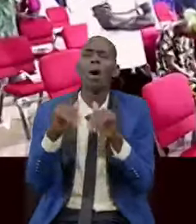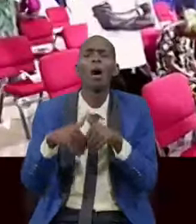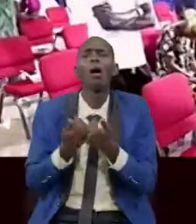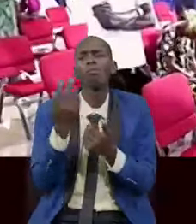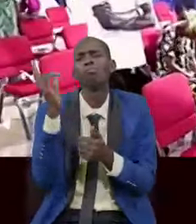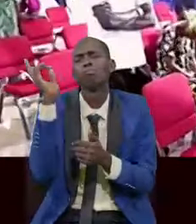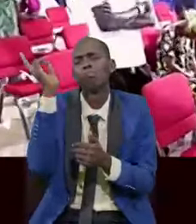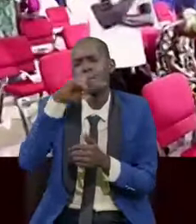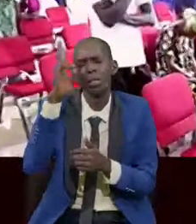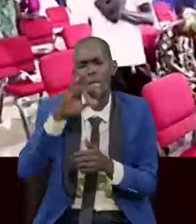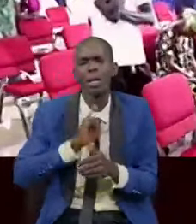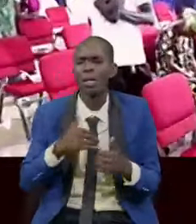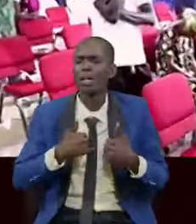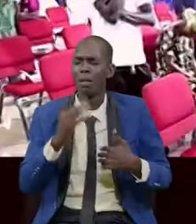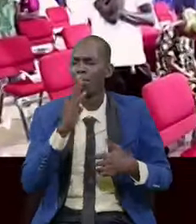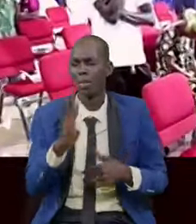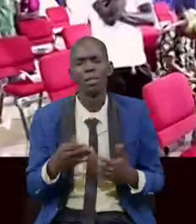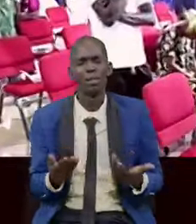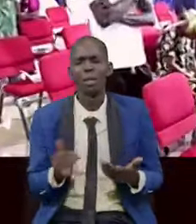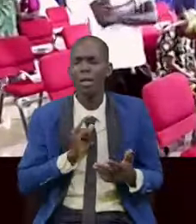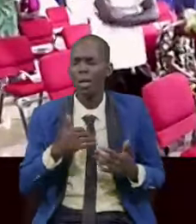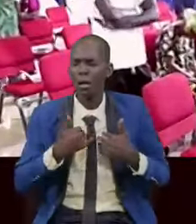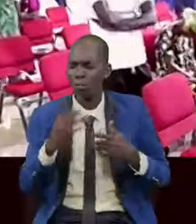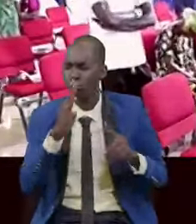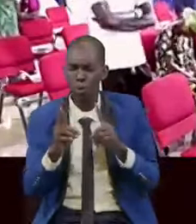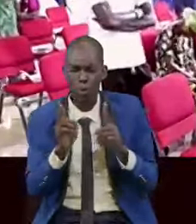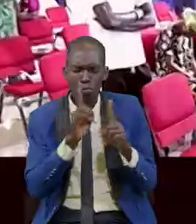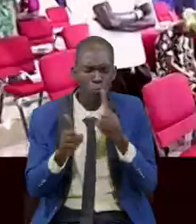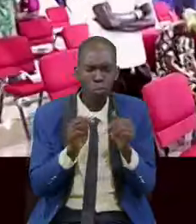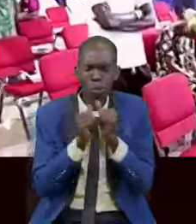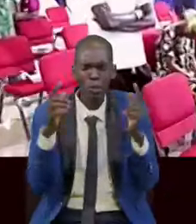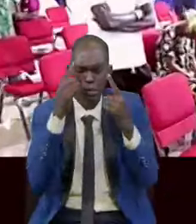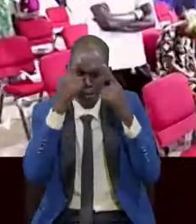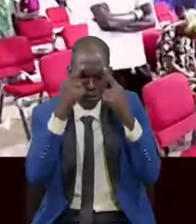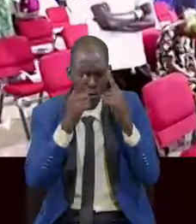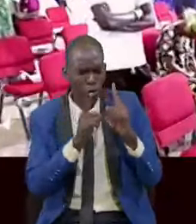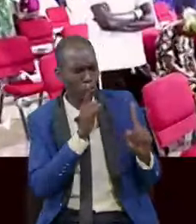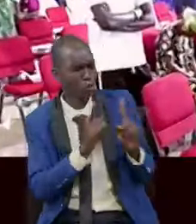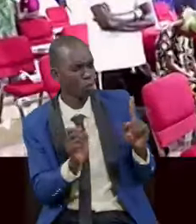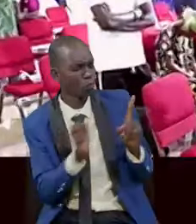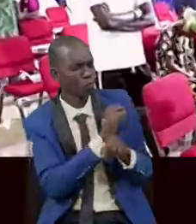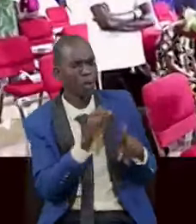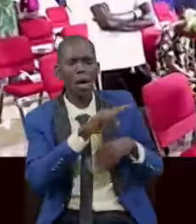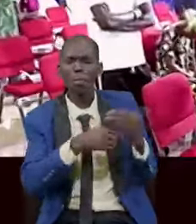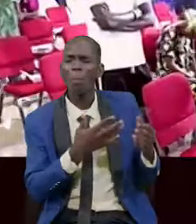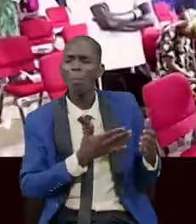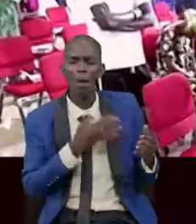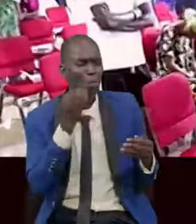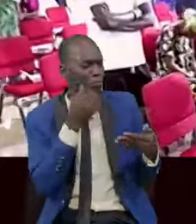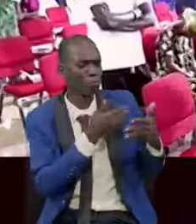How thoughtless I had been. Speaking about my neighbor. Speaking